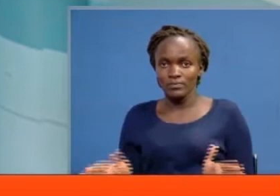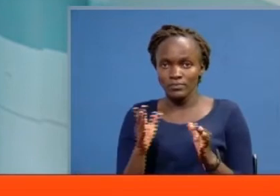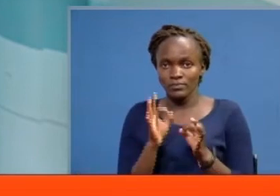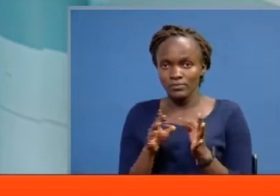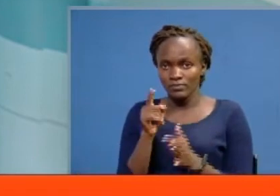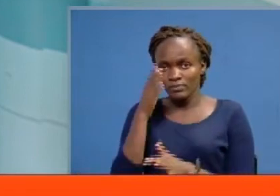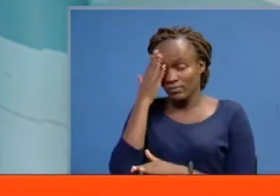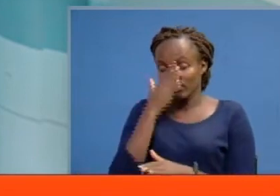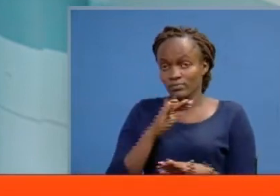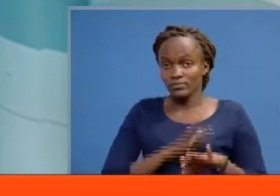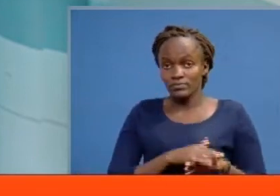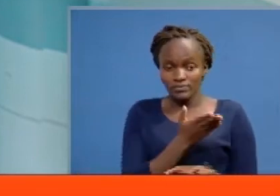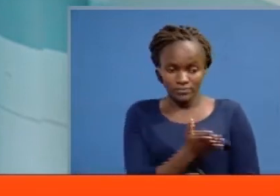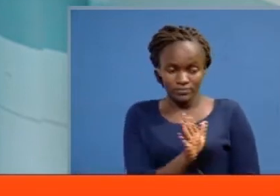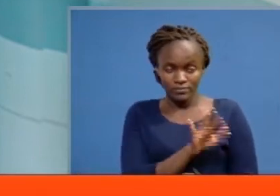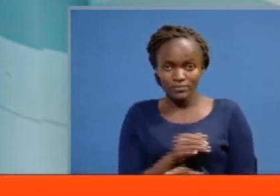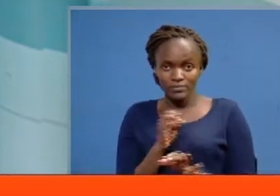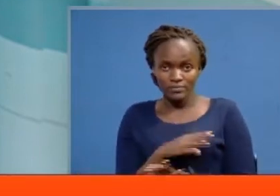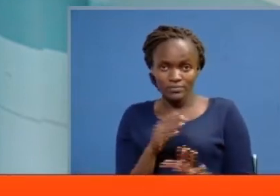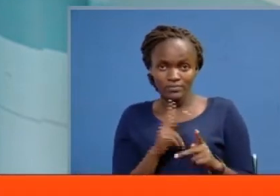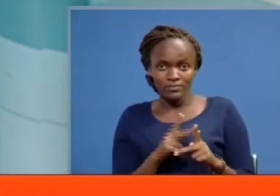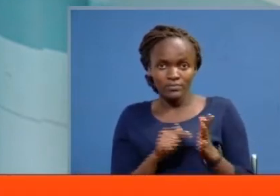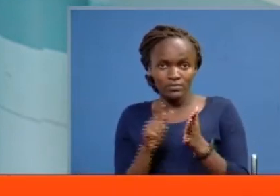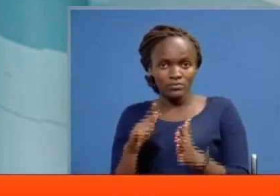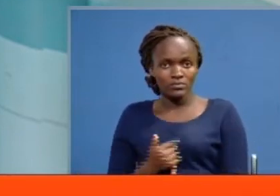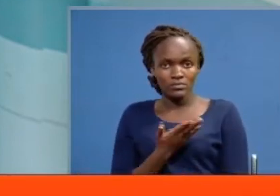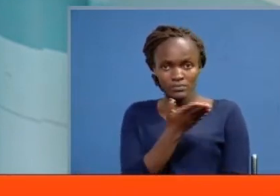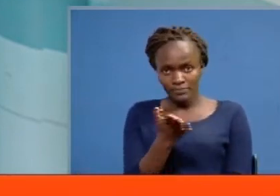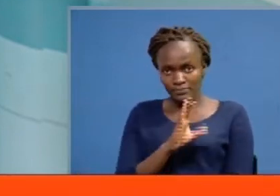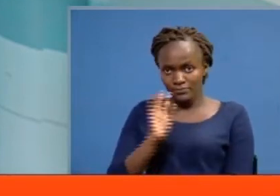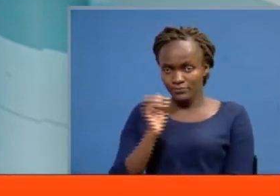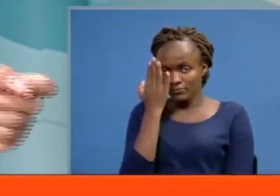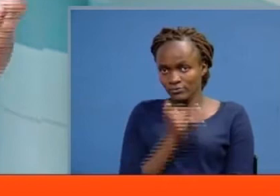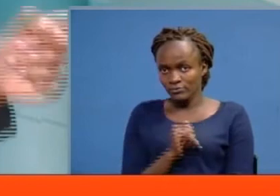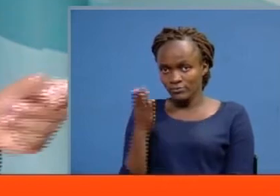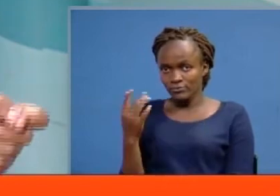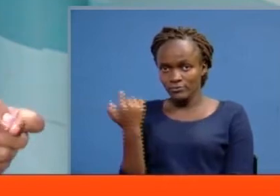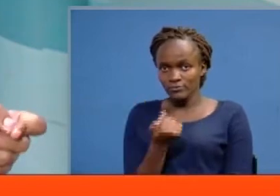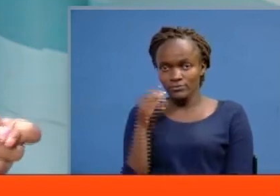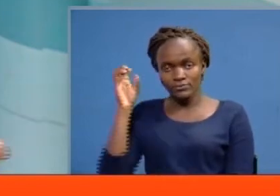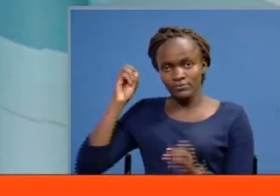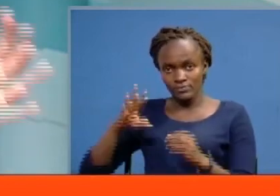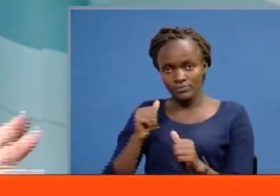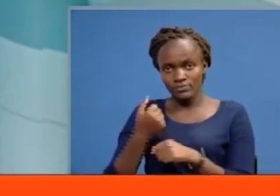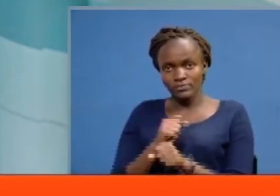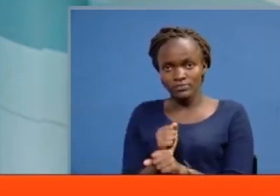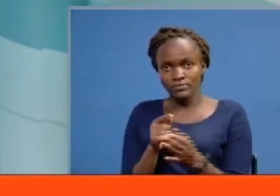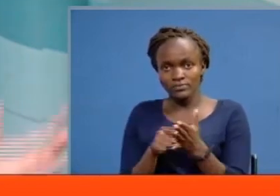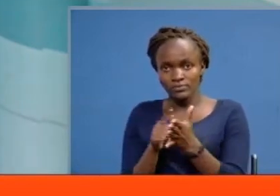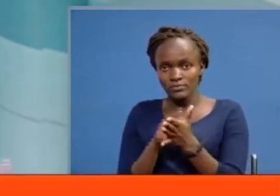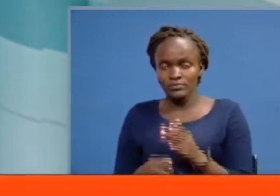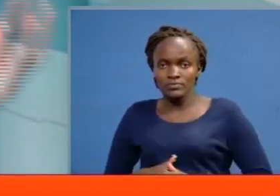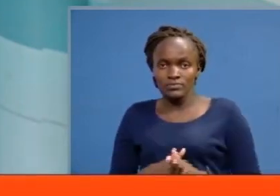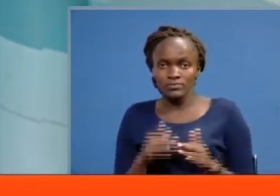know you're good at something, don't be afraid to put yourself out there, because that is the light that will actually